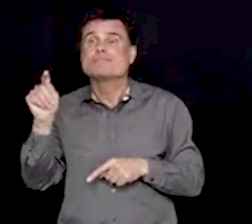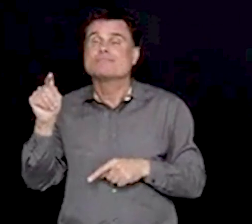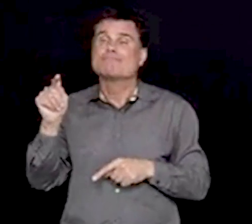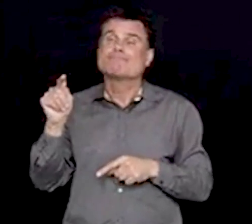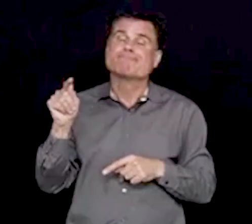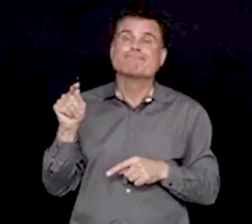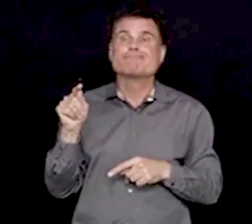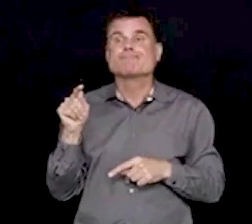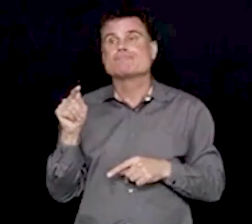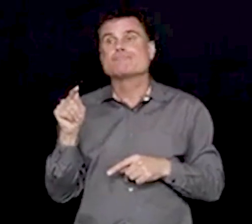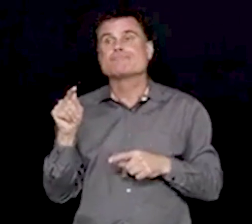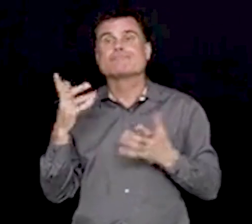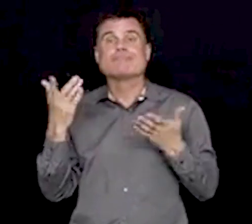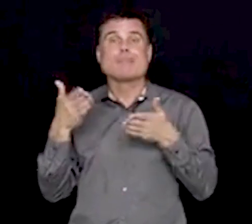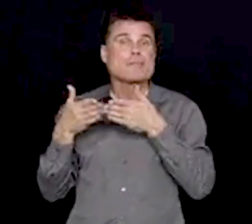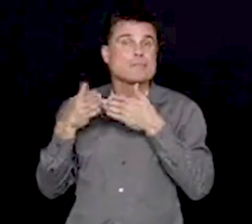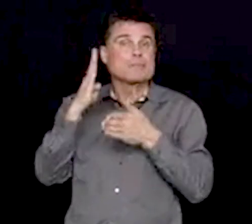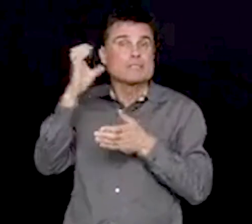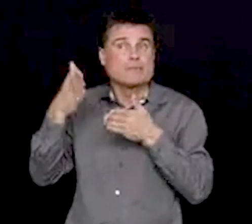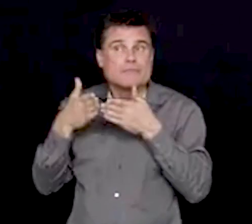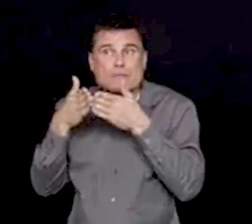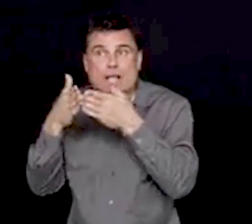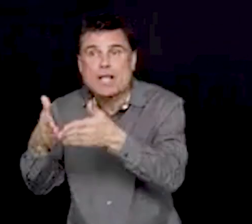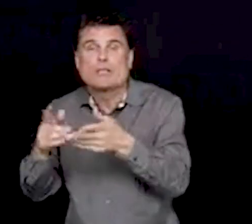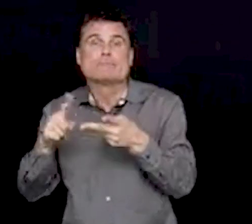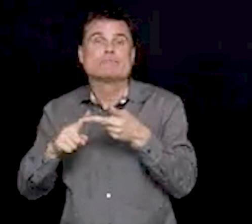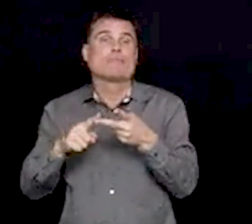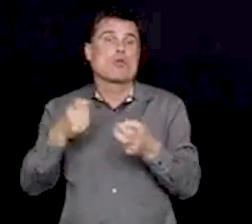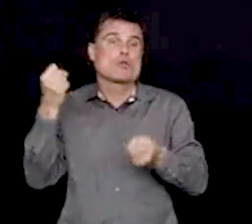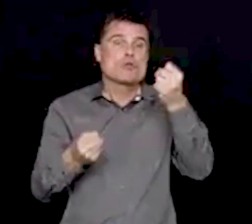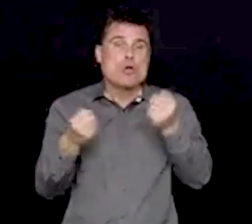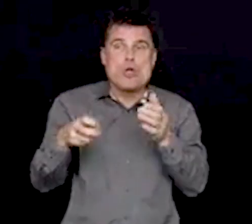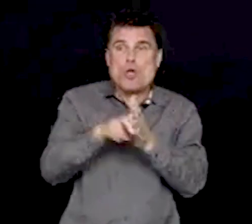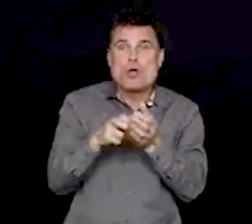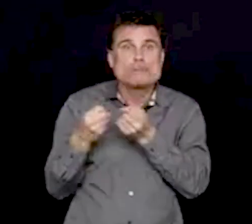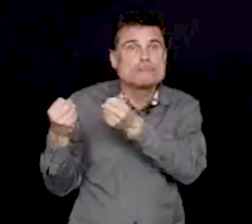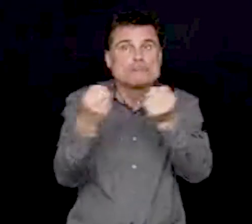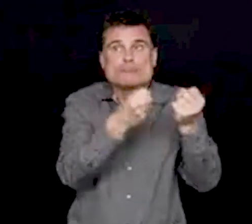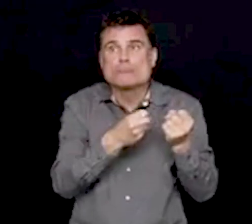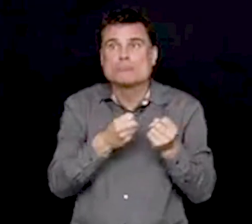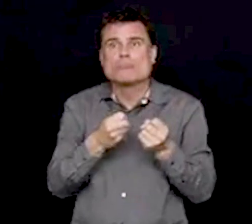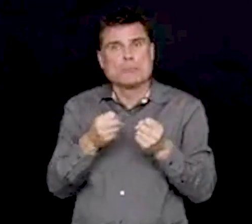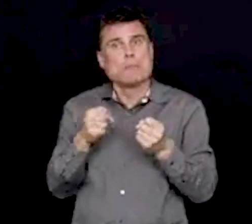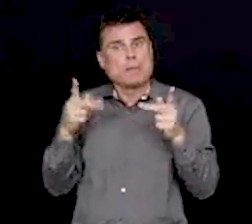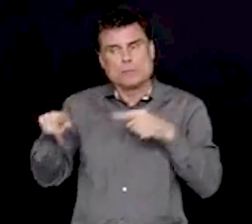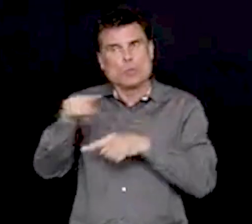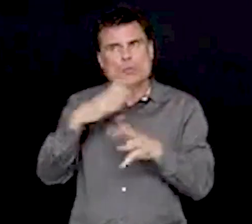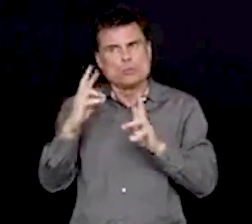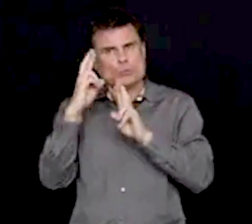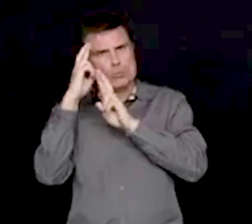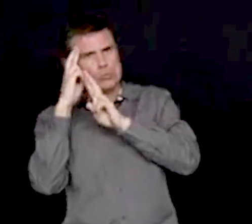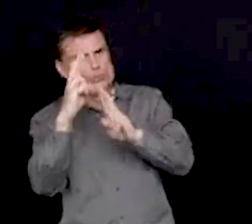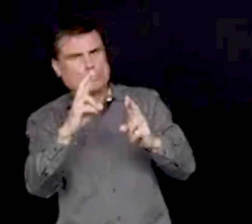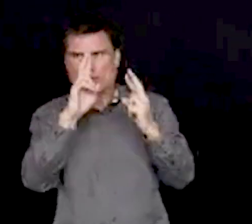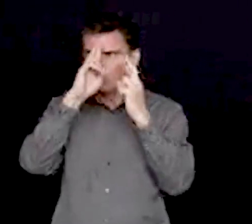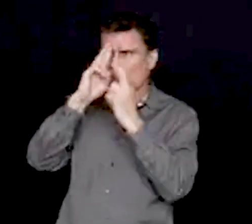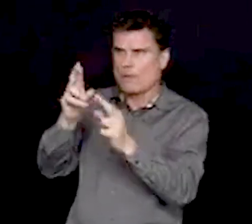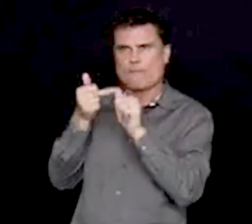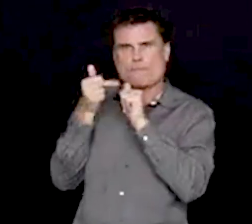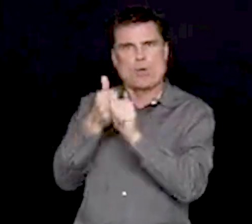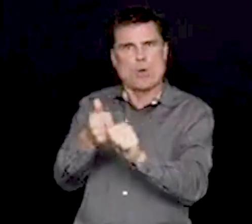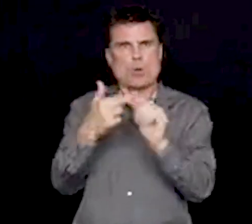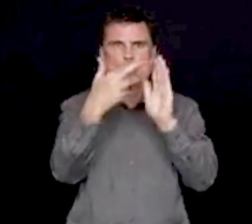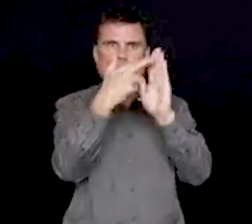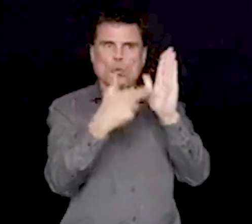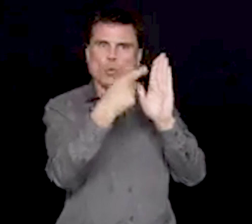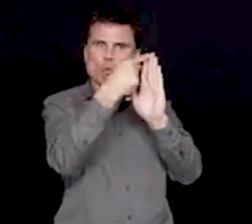success in the coming weeks in limiting the growth of COVID-19 in BC will depend on all of us. And so this